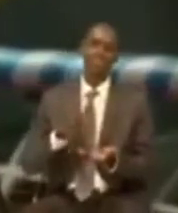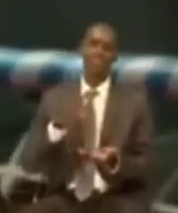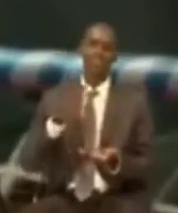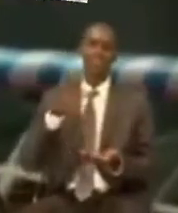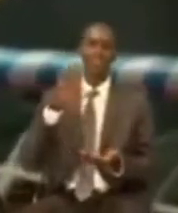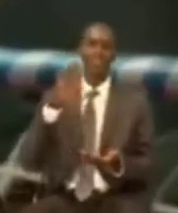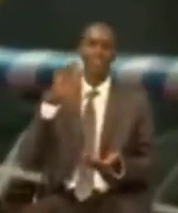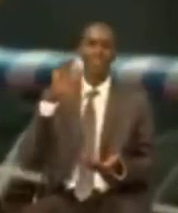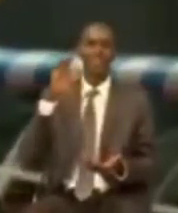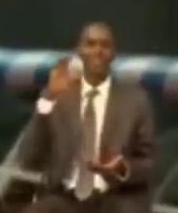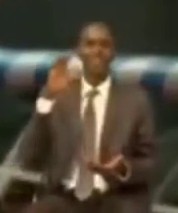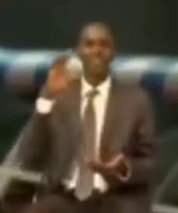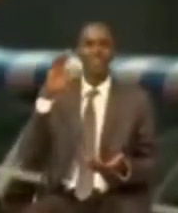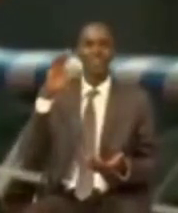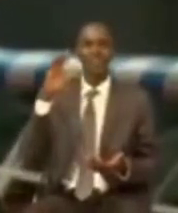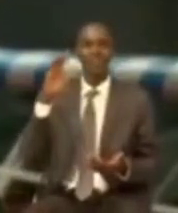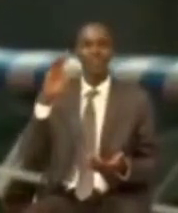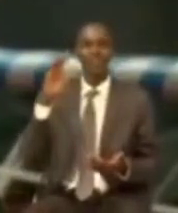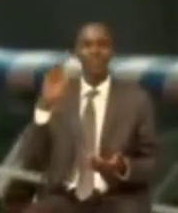I'm